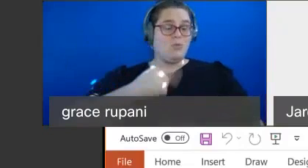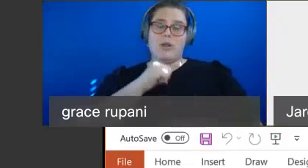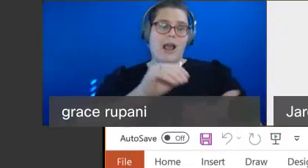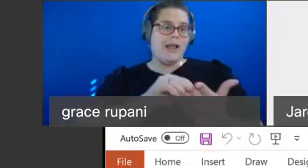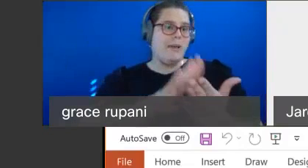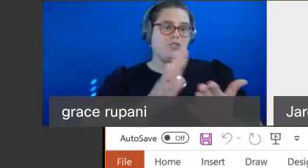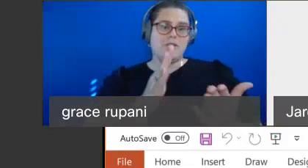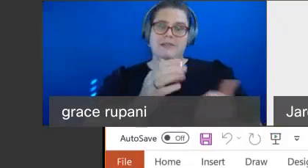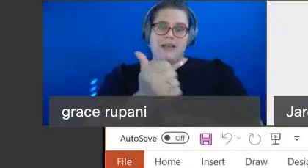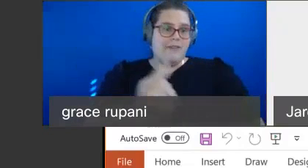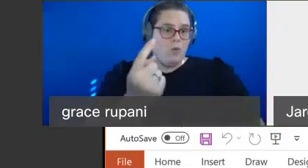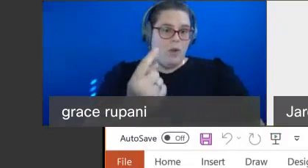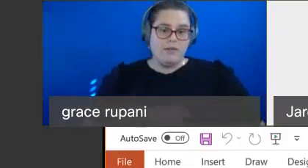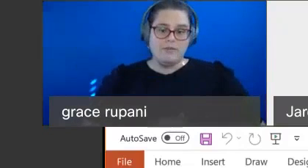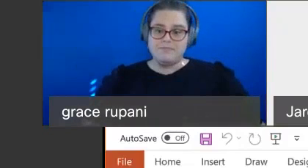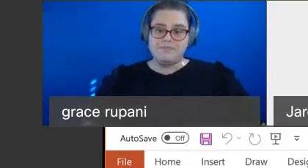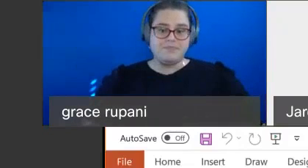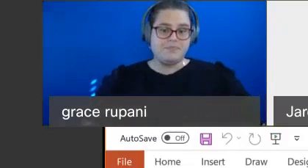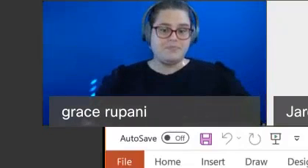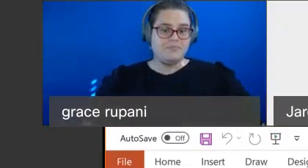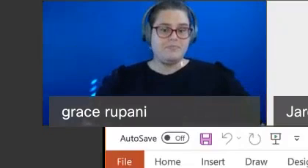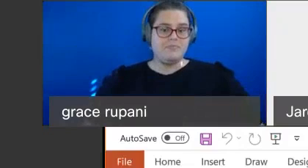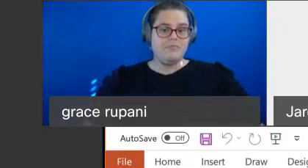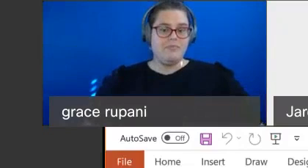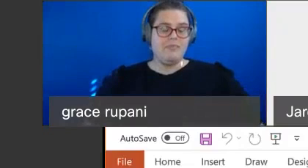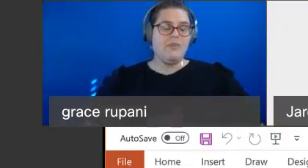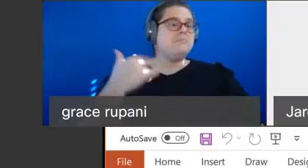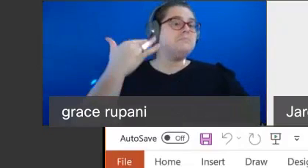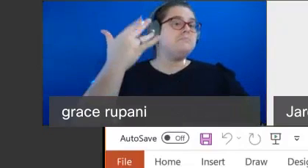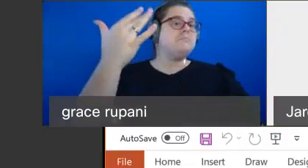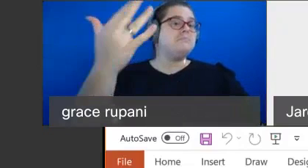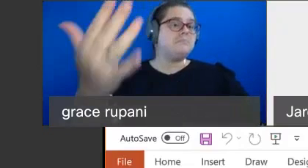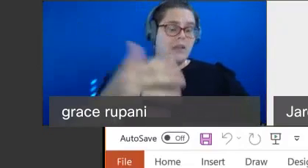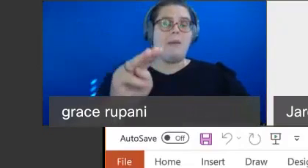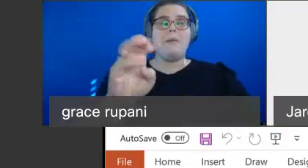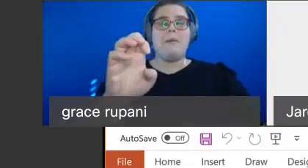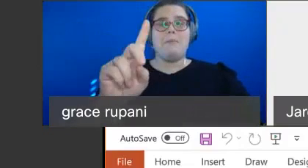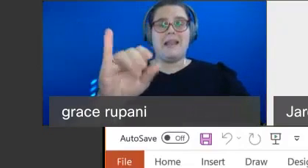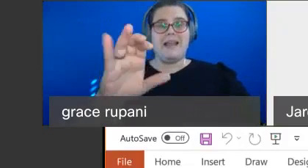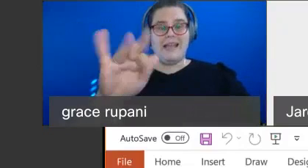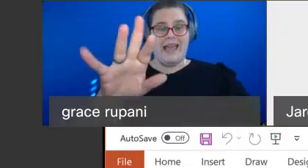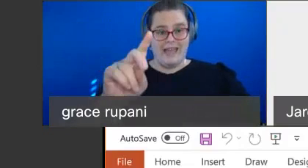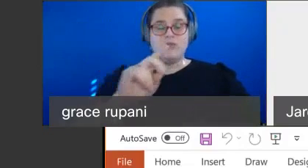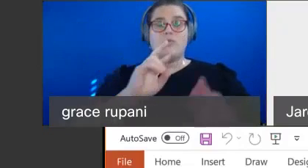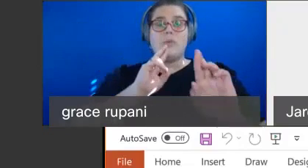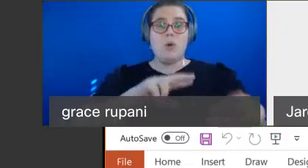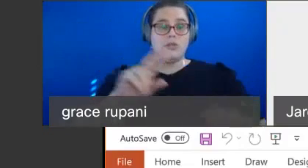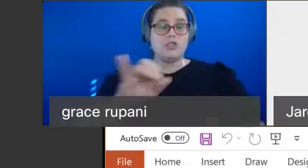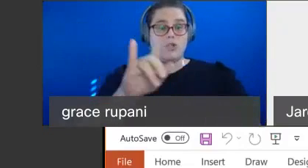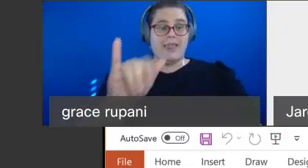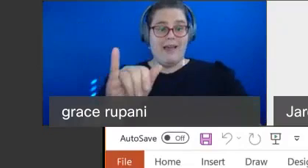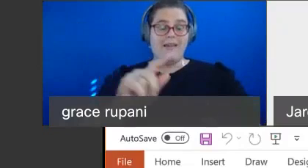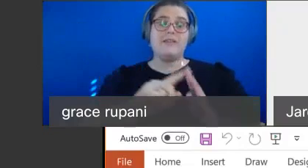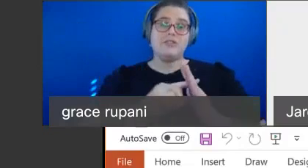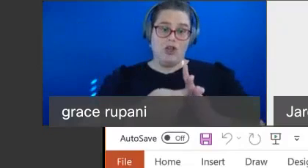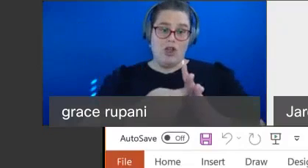began getting a fuller report through the Medicaid reports in July. And as people know, our real peak